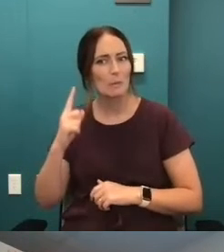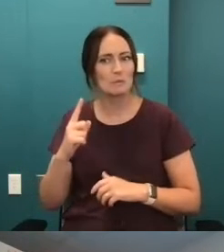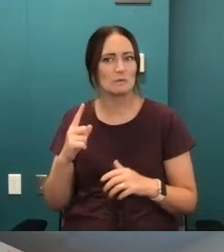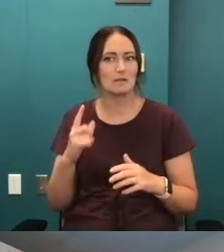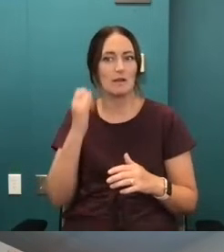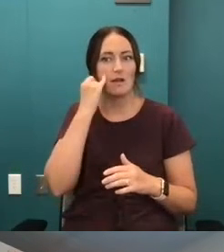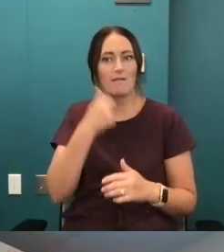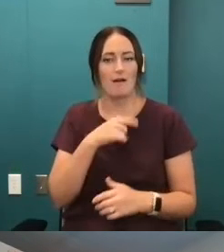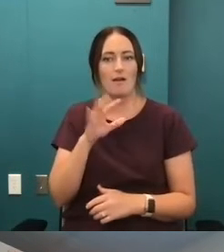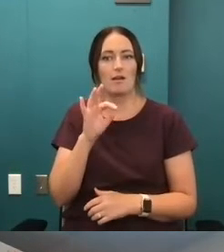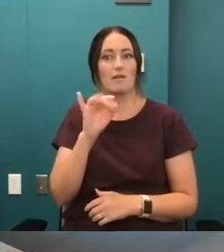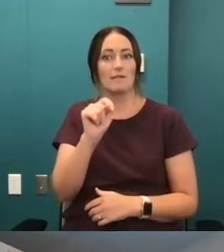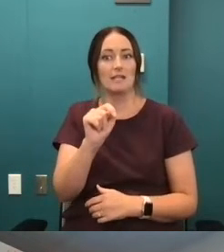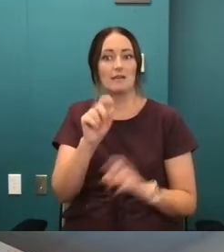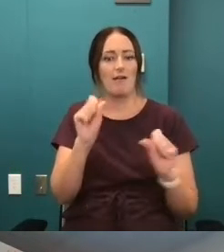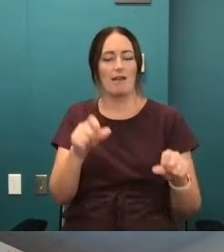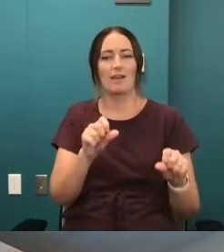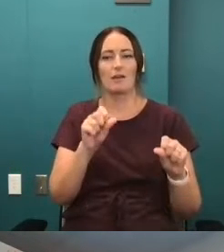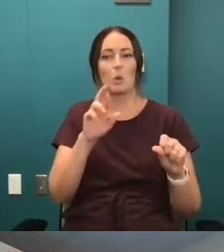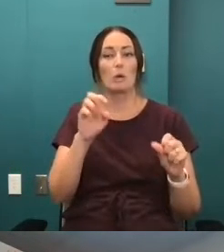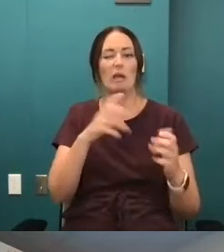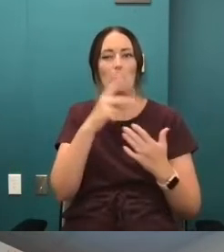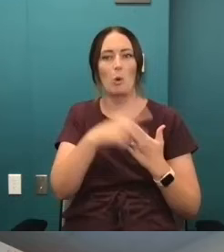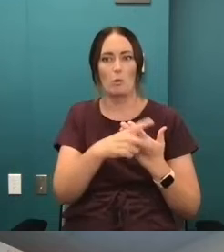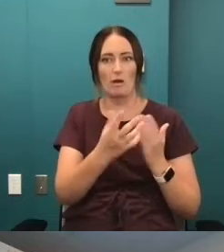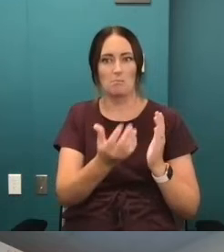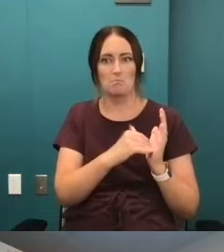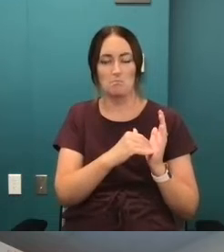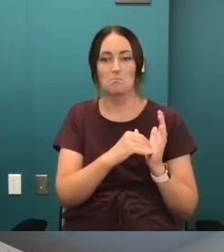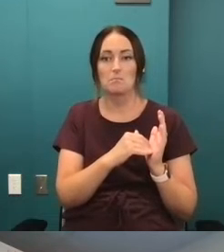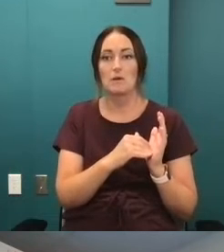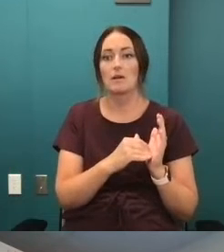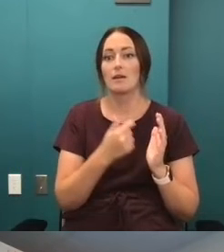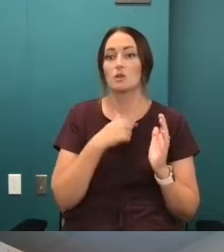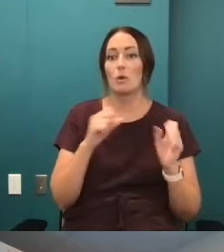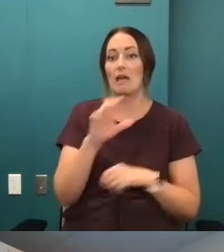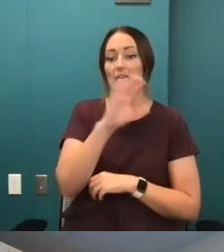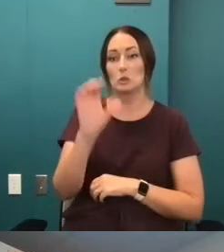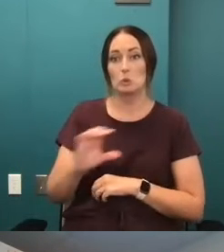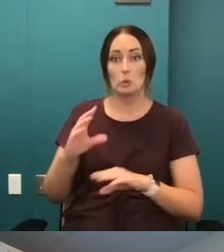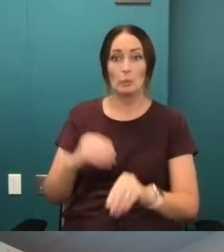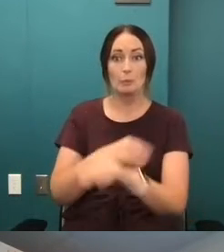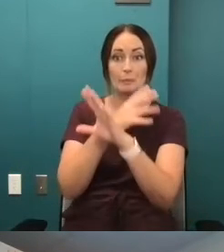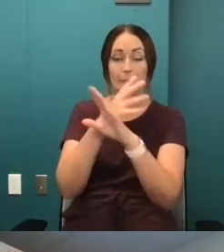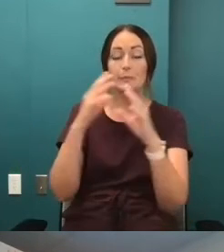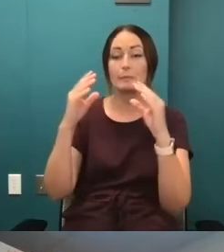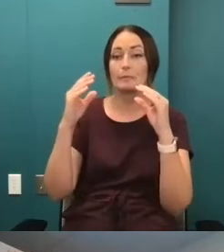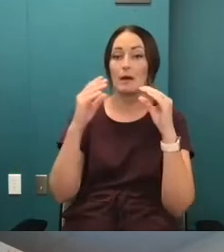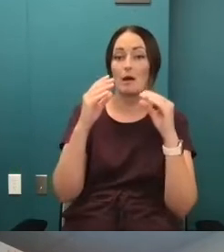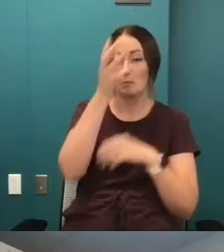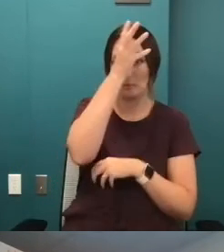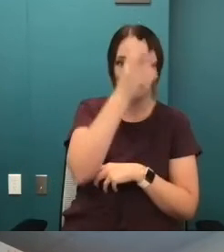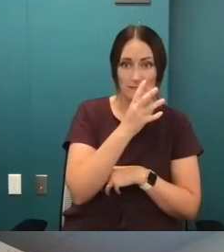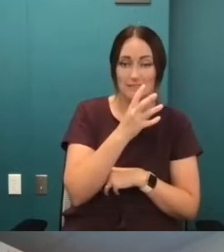I can reprogram it. I can Zoom teach with parents on how to use the app.